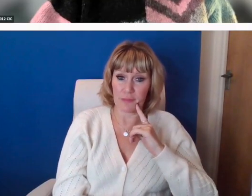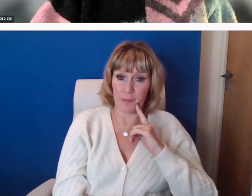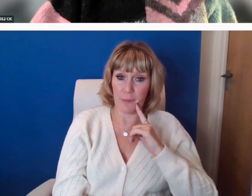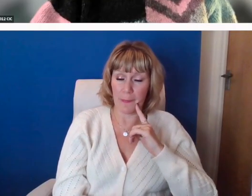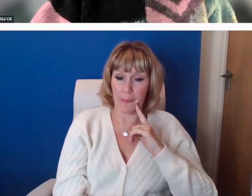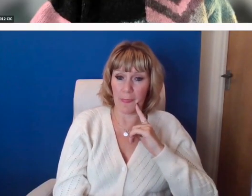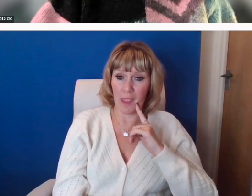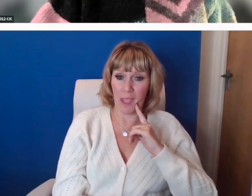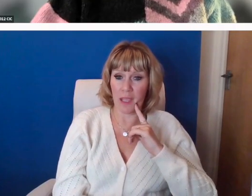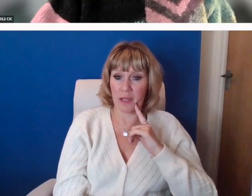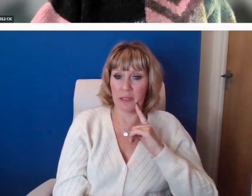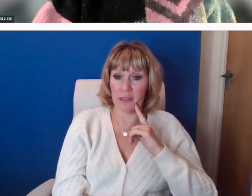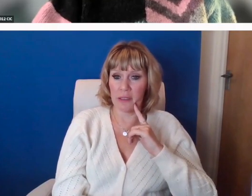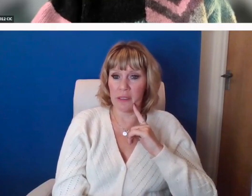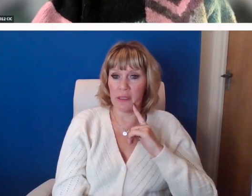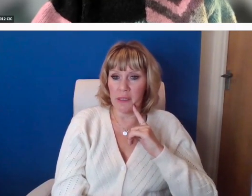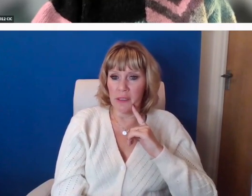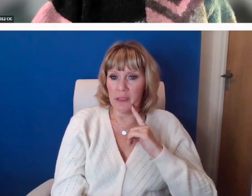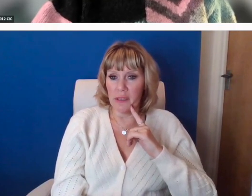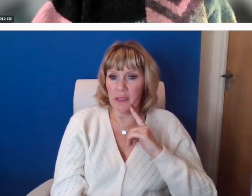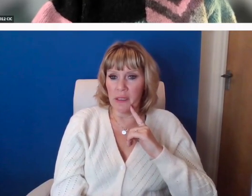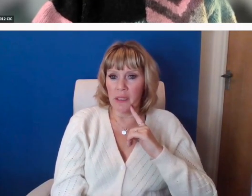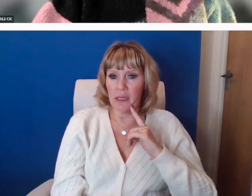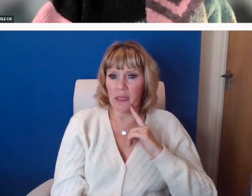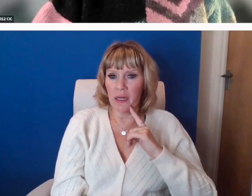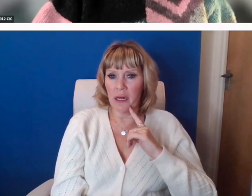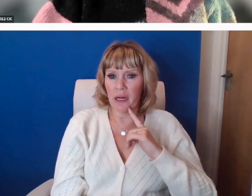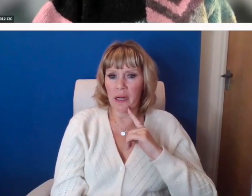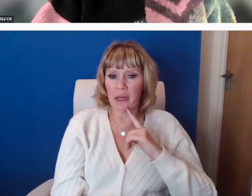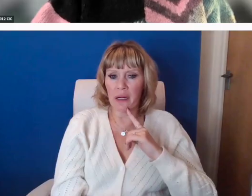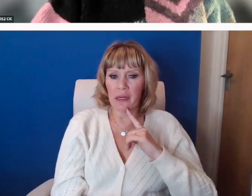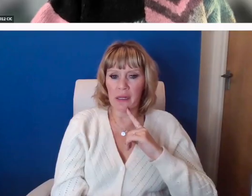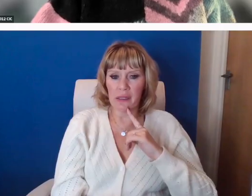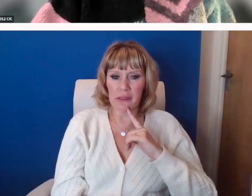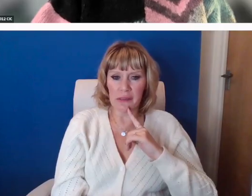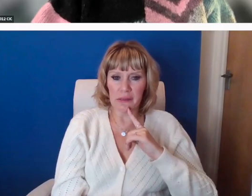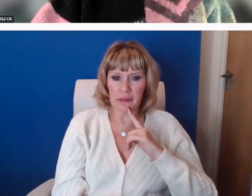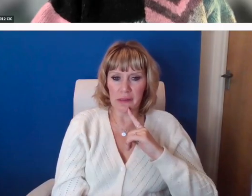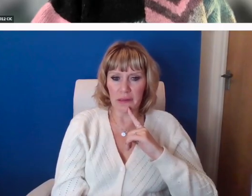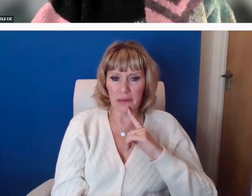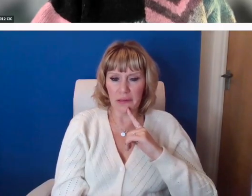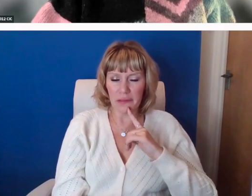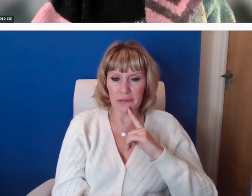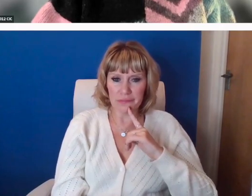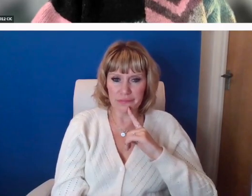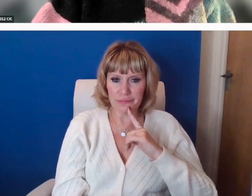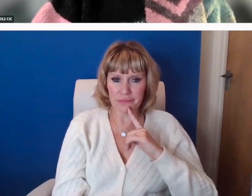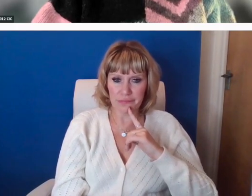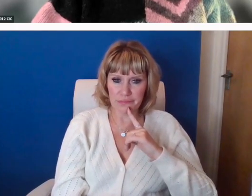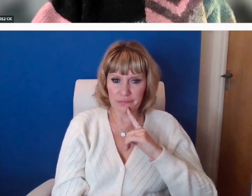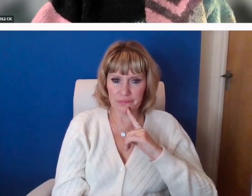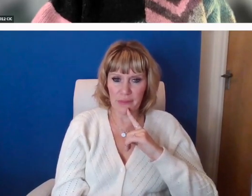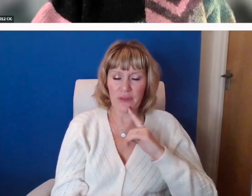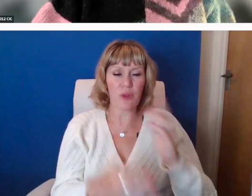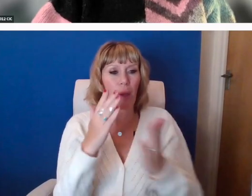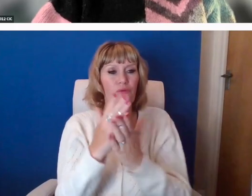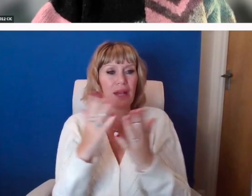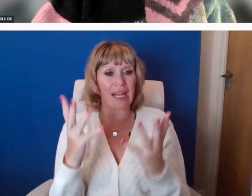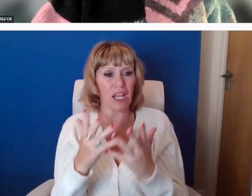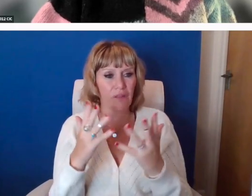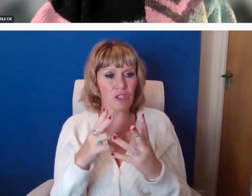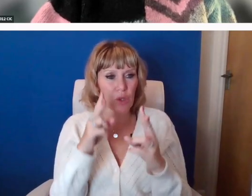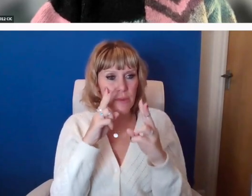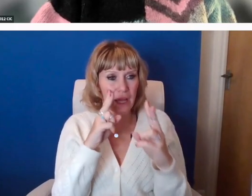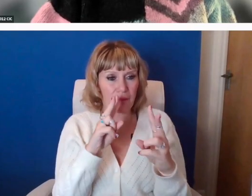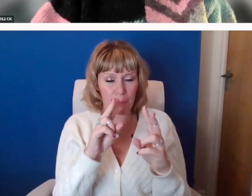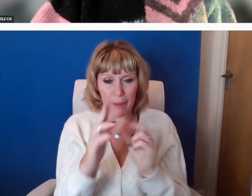So again, I really encourage you to have a look at close up for yourself.